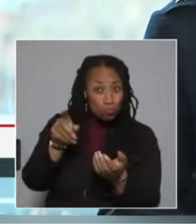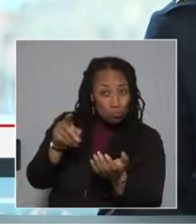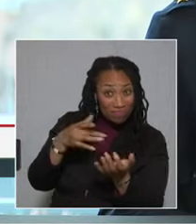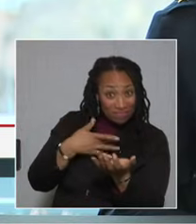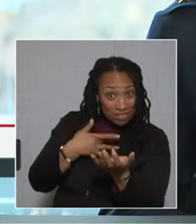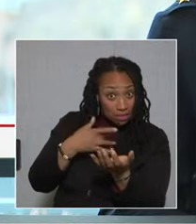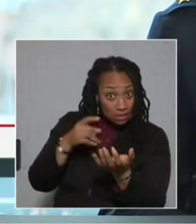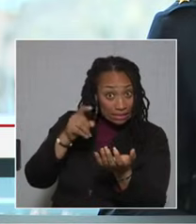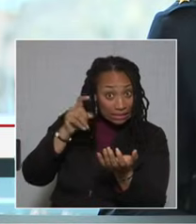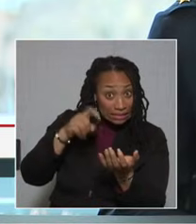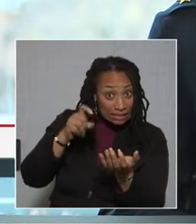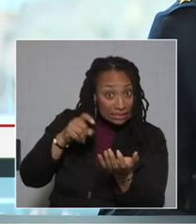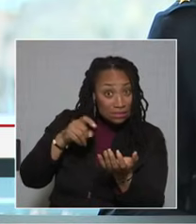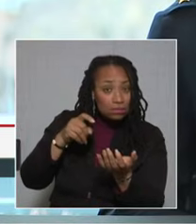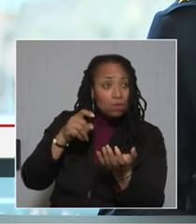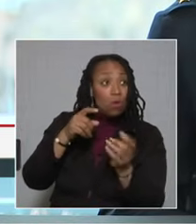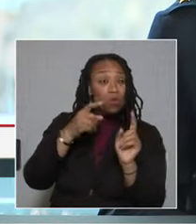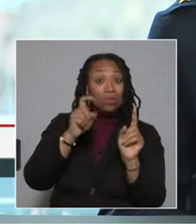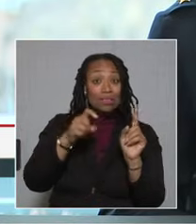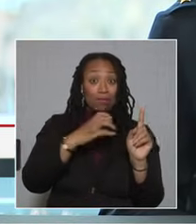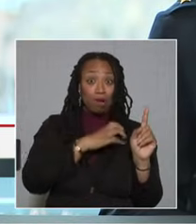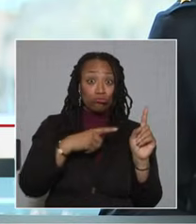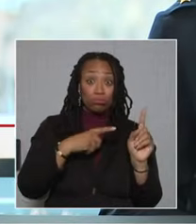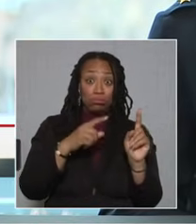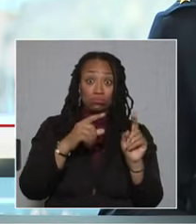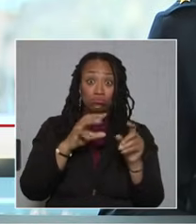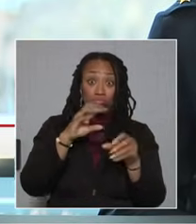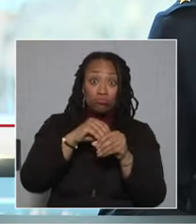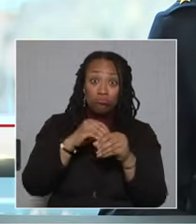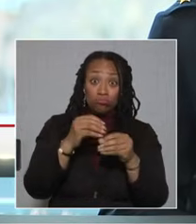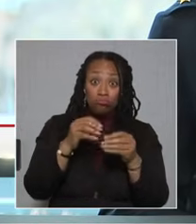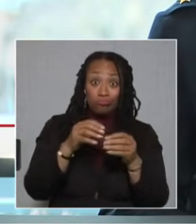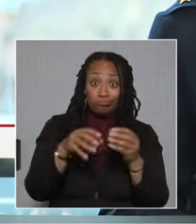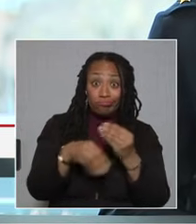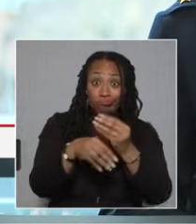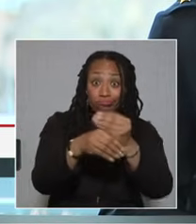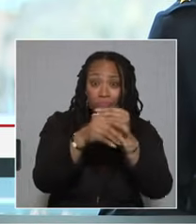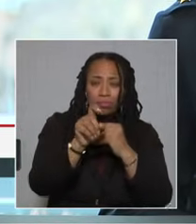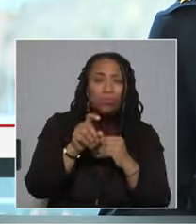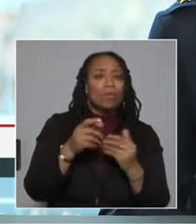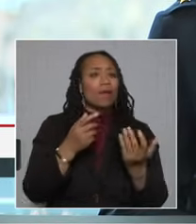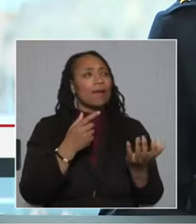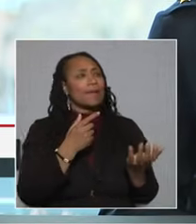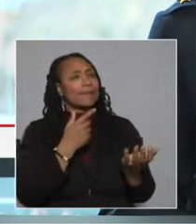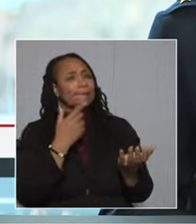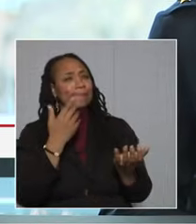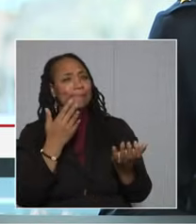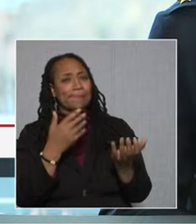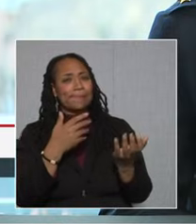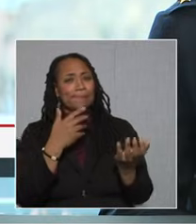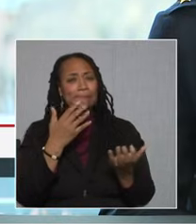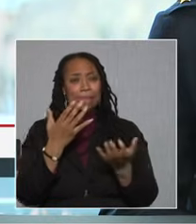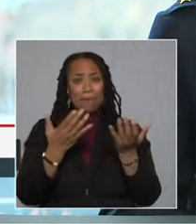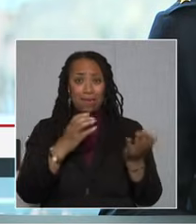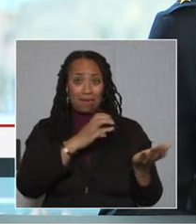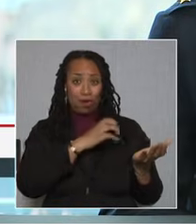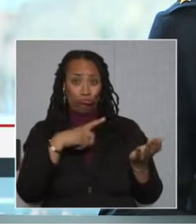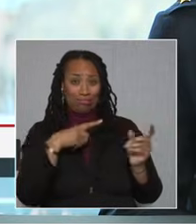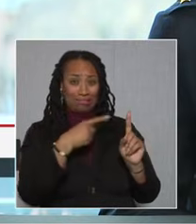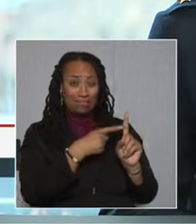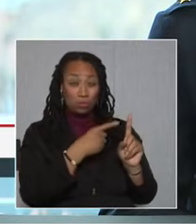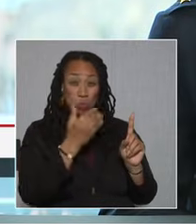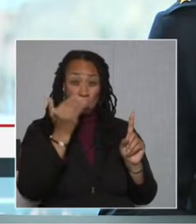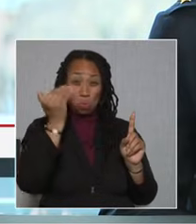I won't say, I won't say they're out of step, but they may not be as aware about the vast programming